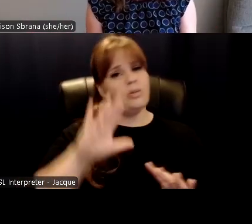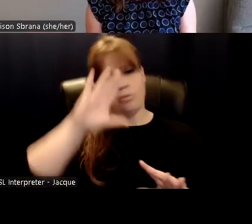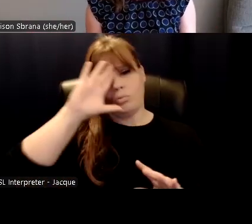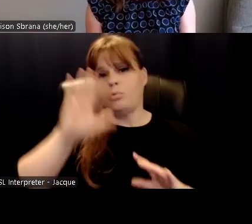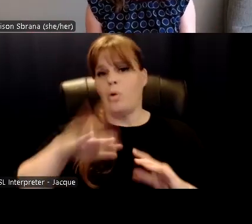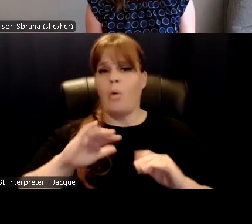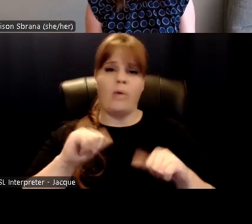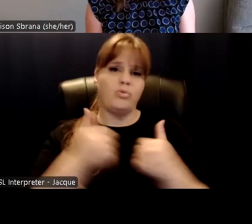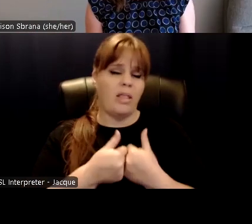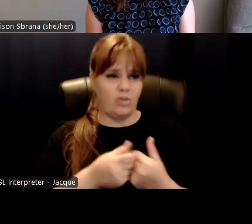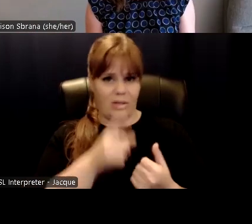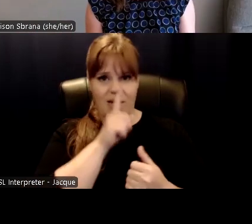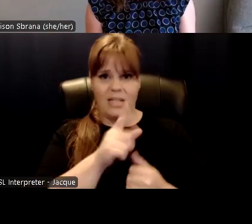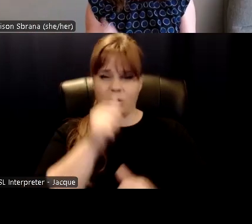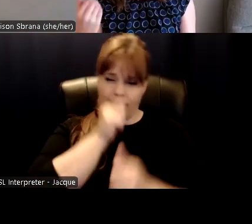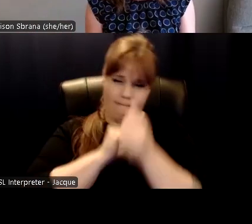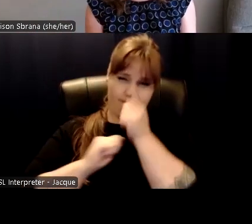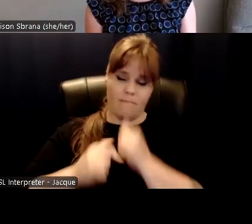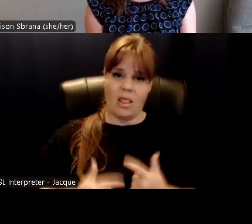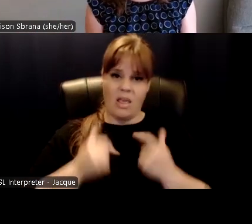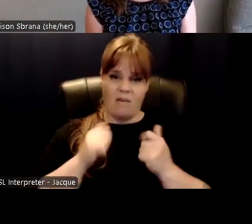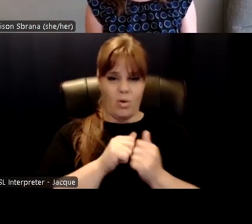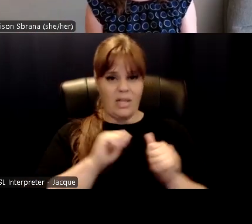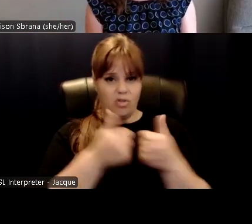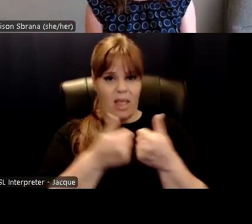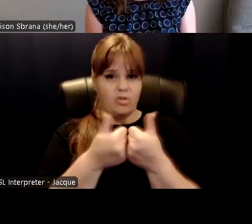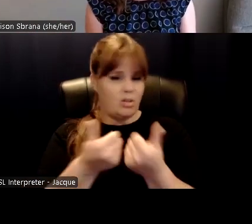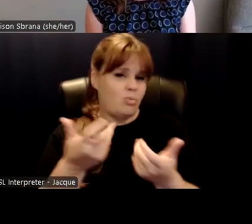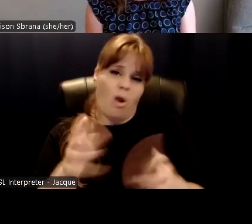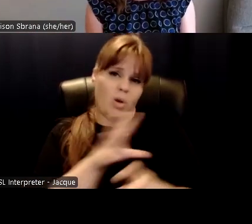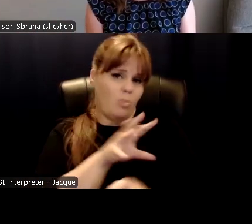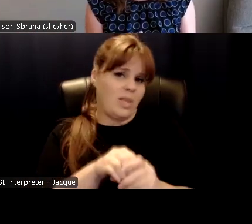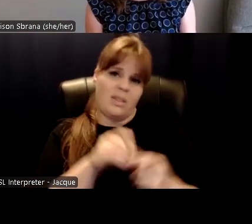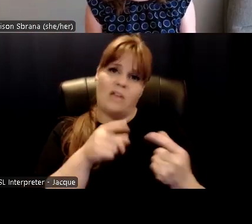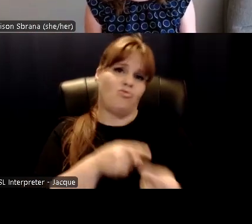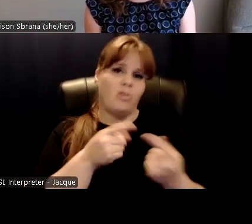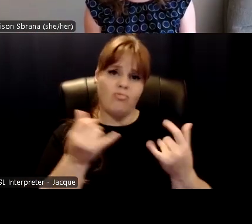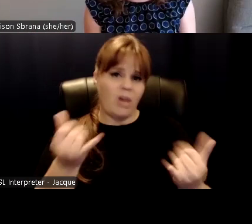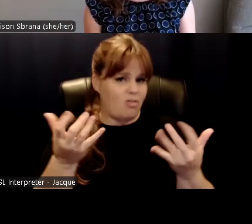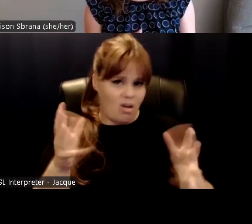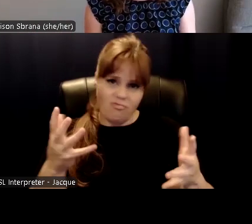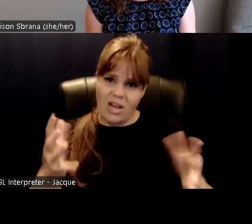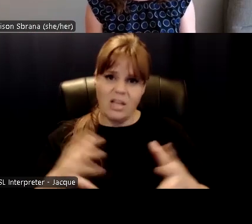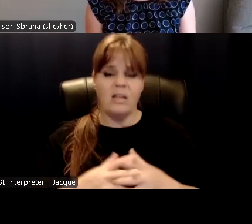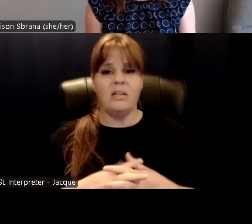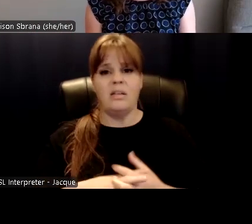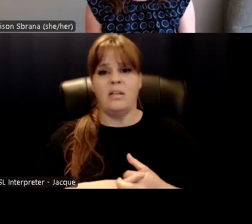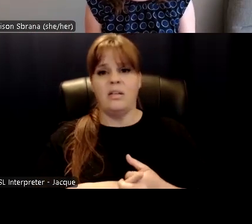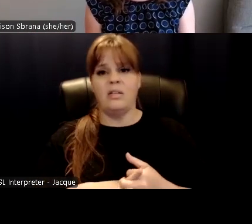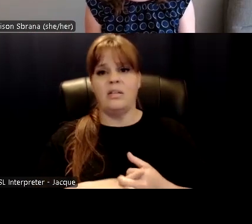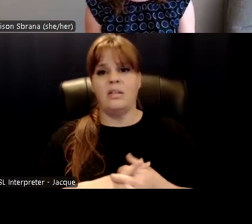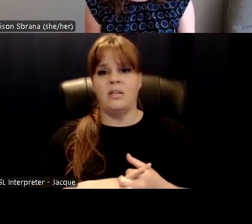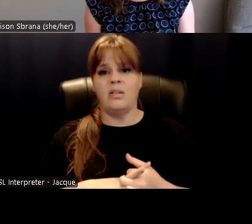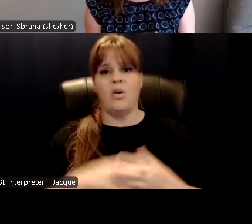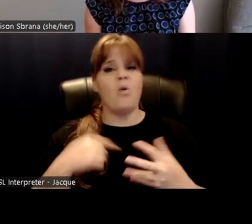is to live with these conditions on a daily basis. We're already in that struggle right now. We know that it is hard for us